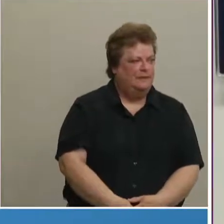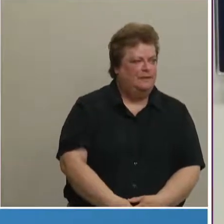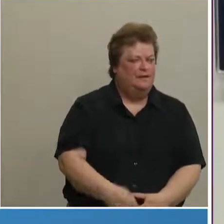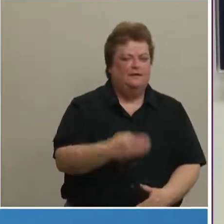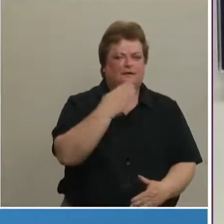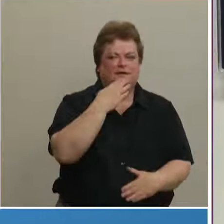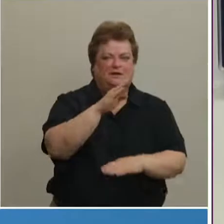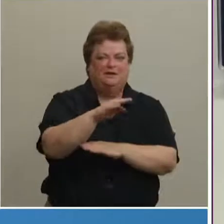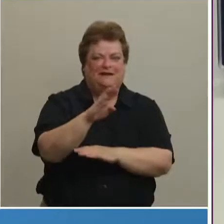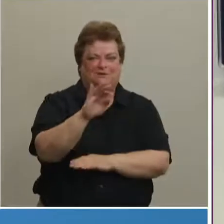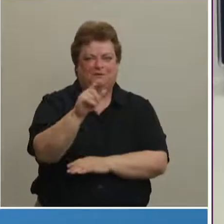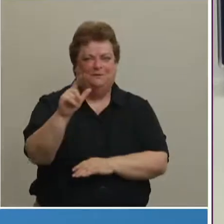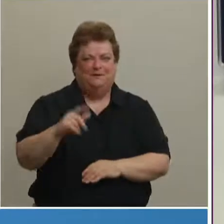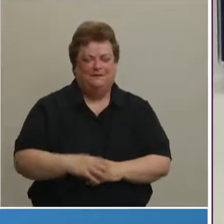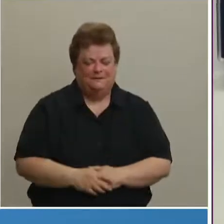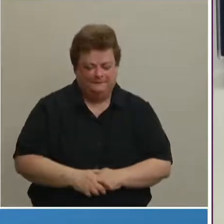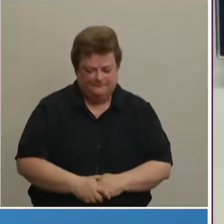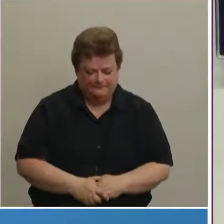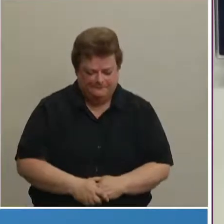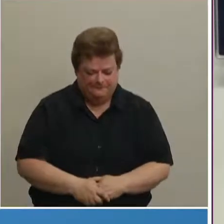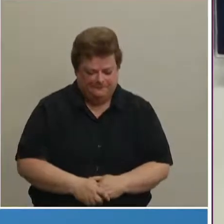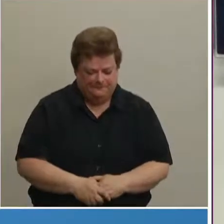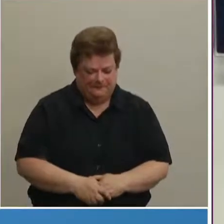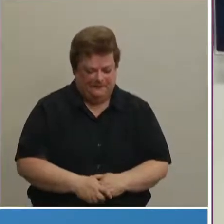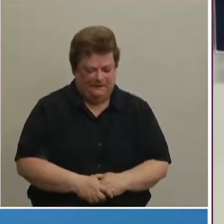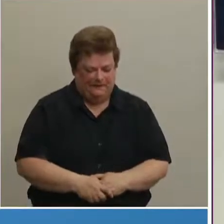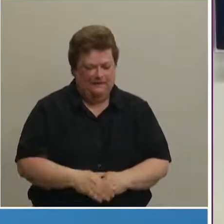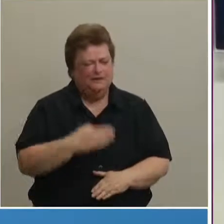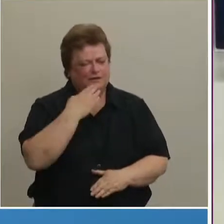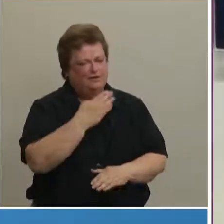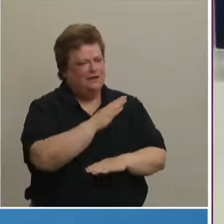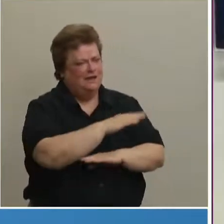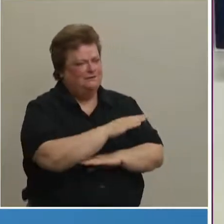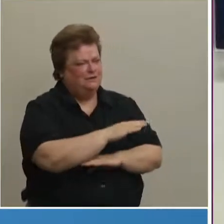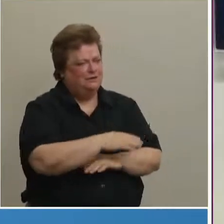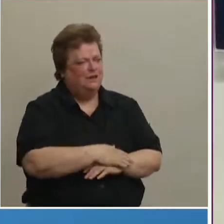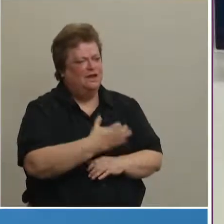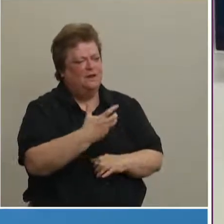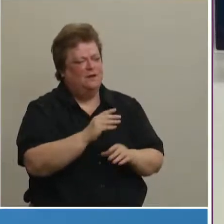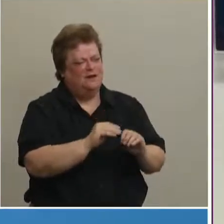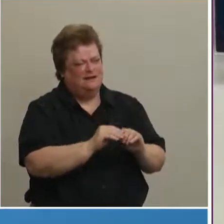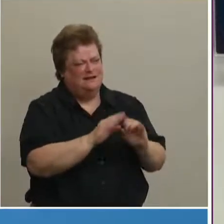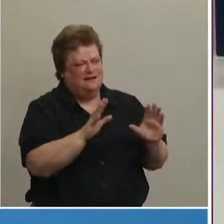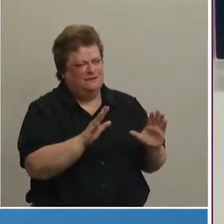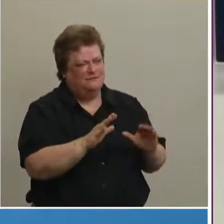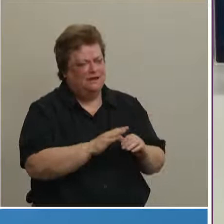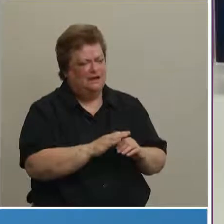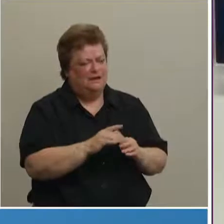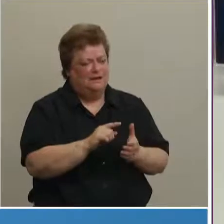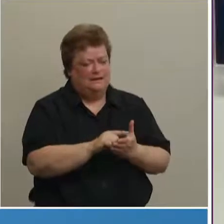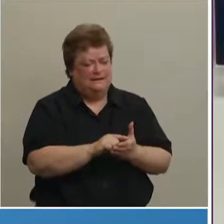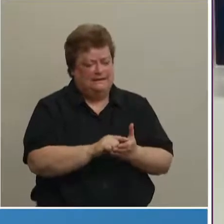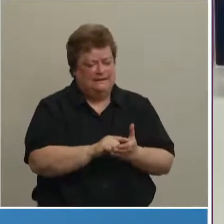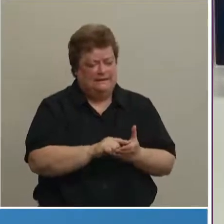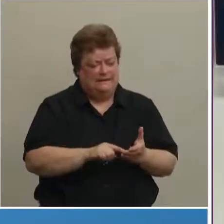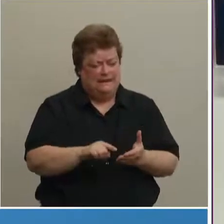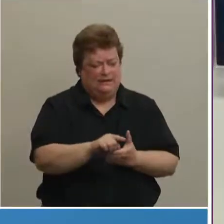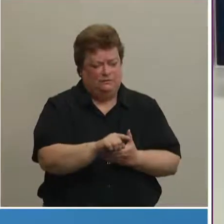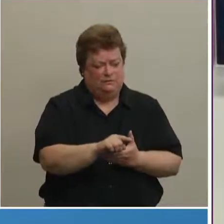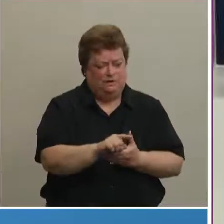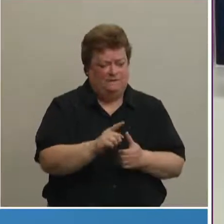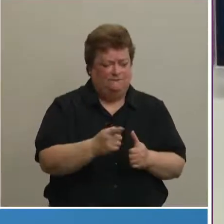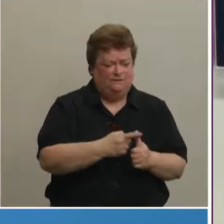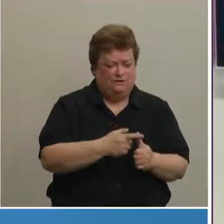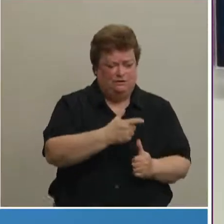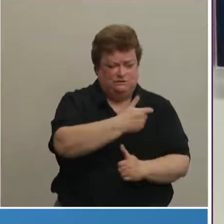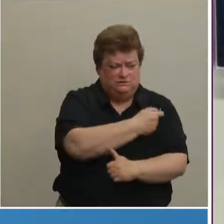Good afternoon, Bill. Yeah, good afternoon, Director Lopez. Just as a point of clarification, so next week's first dose